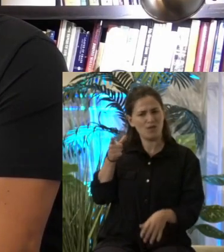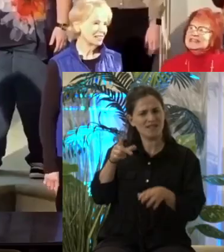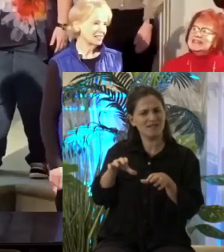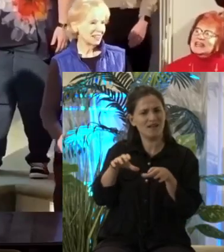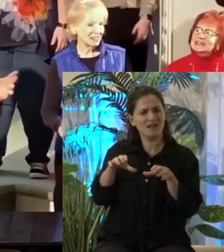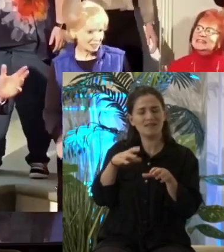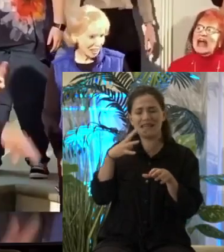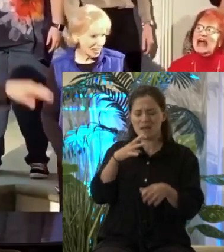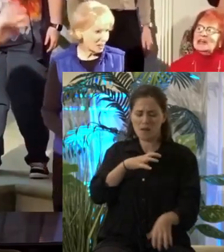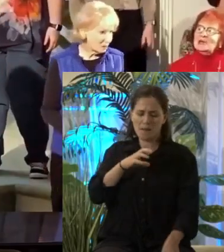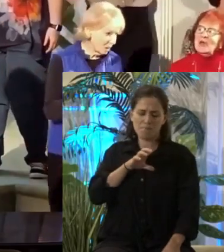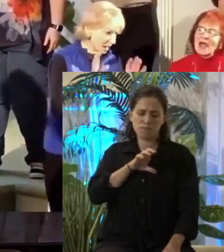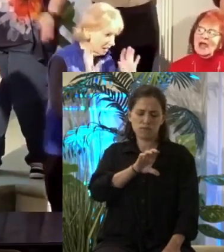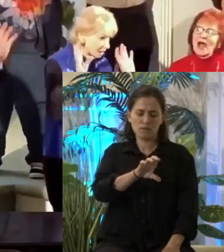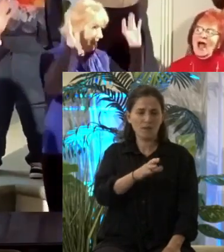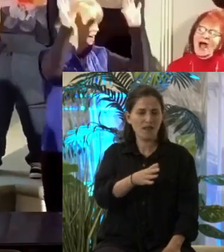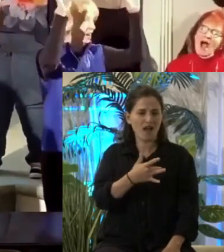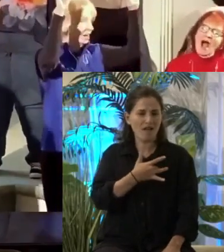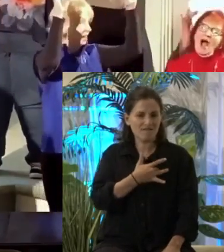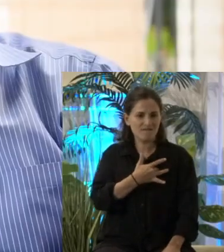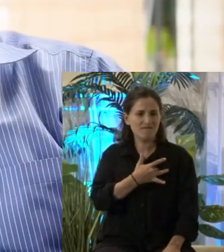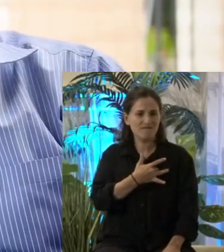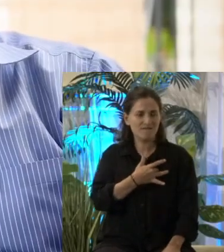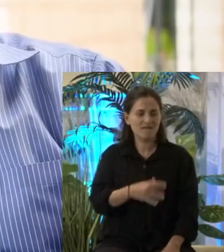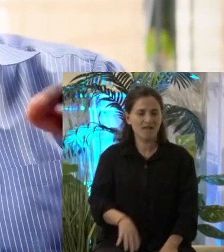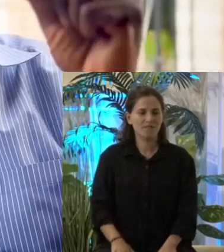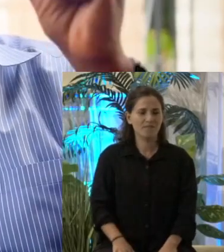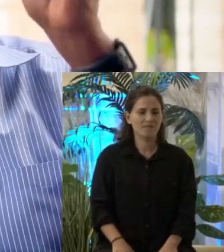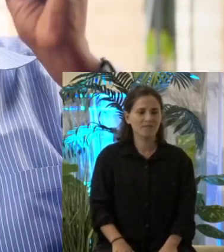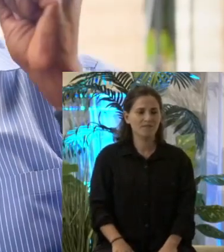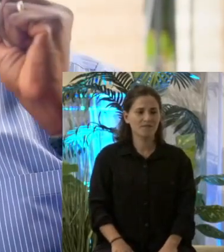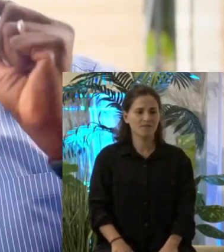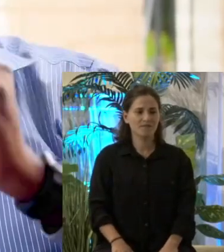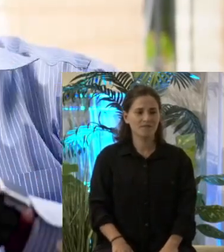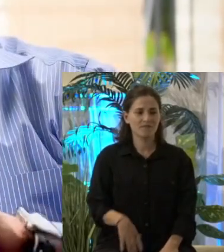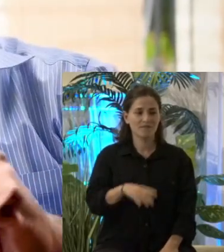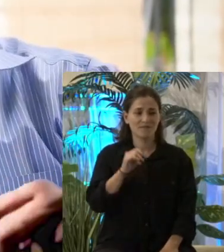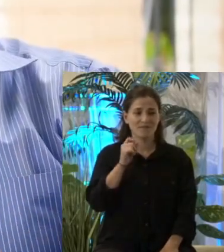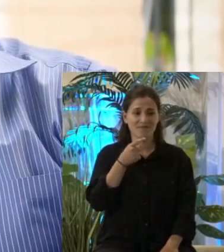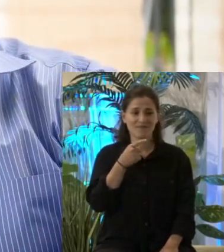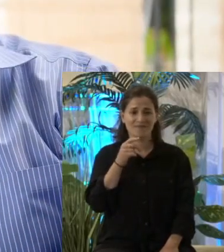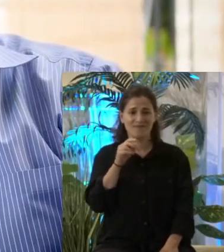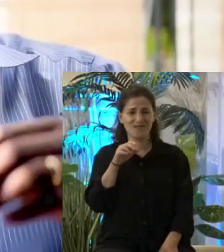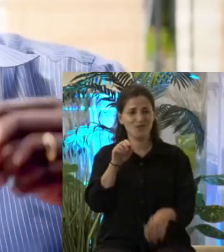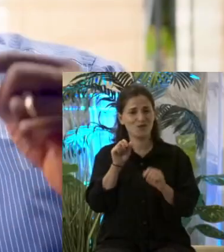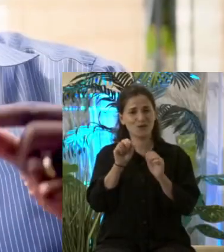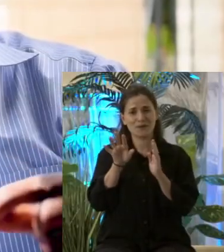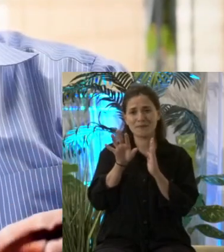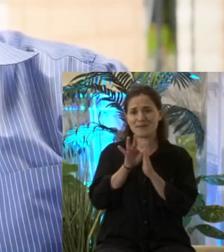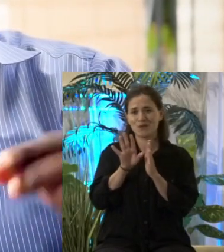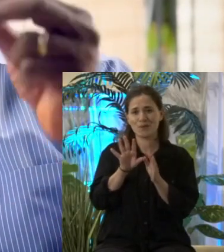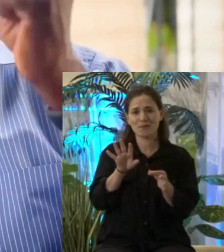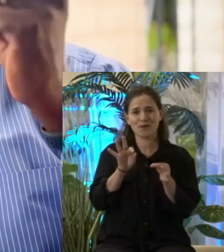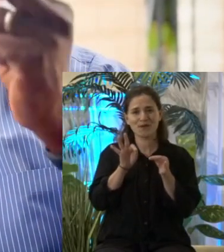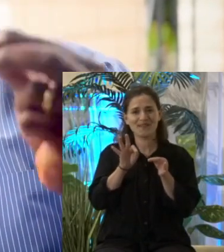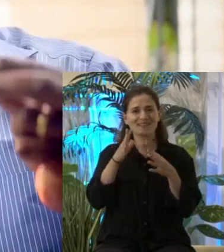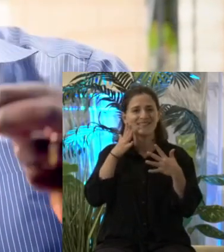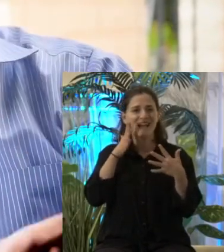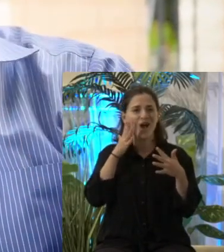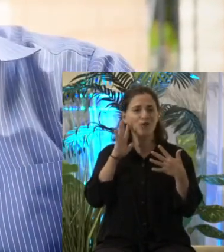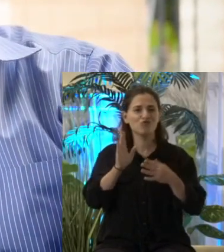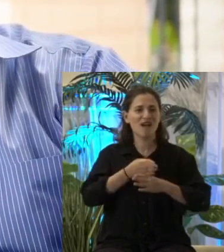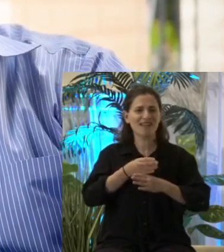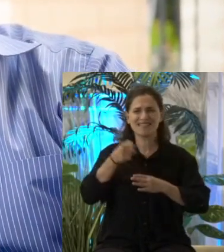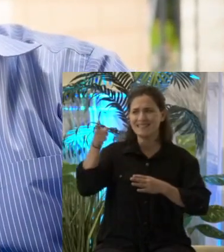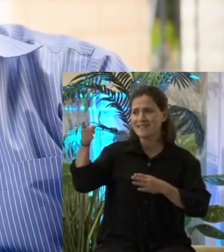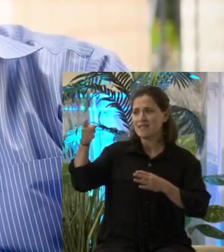love into it. When I've delivered a homily and you would pick the perfect soundtrack, and if you couldn't find the soundtrack, you would create it